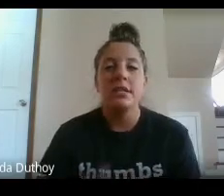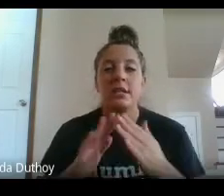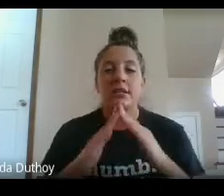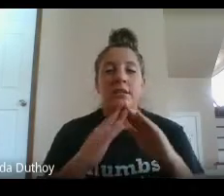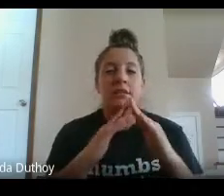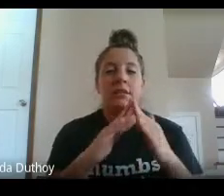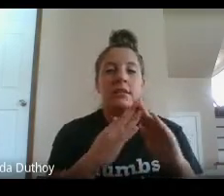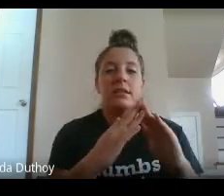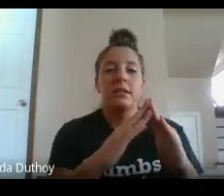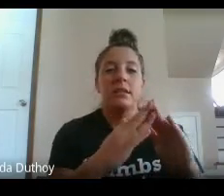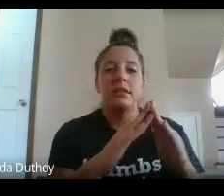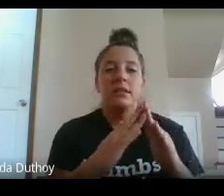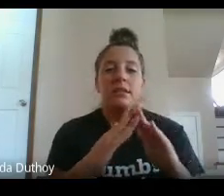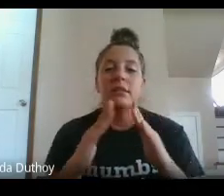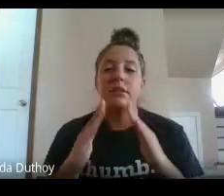Community,